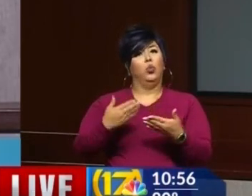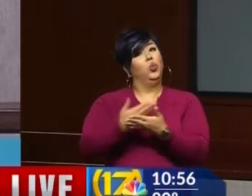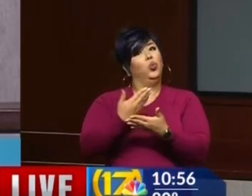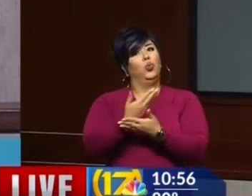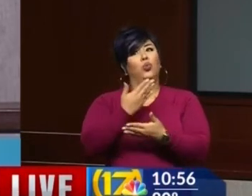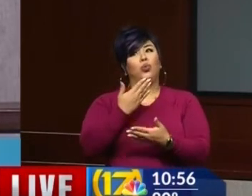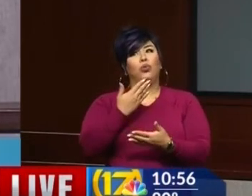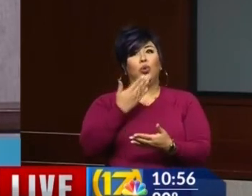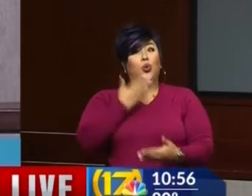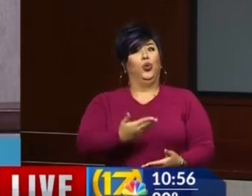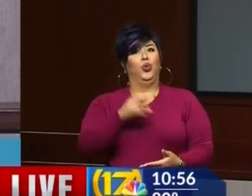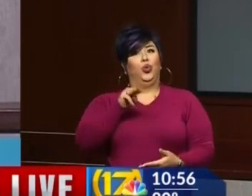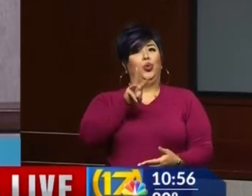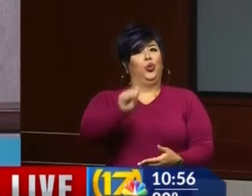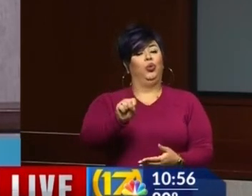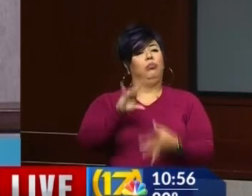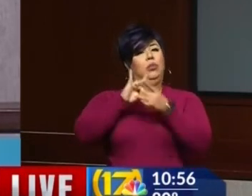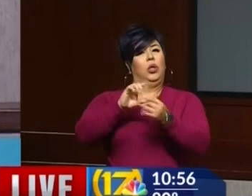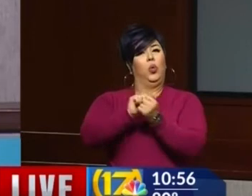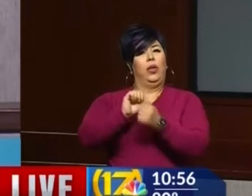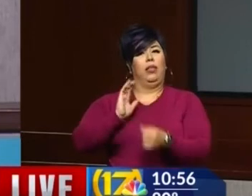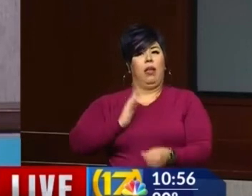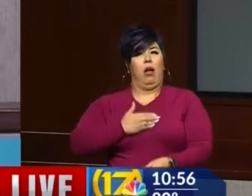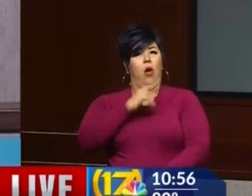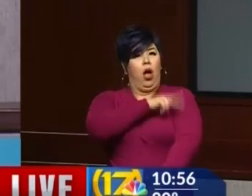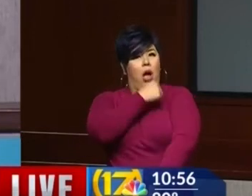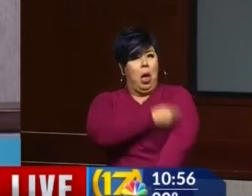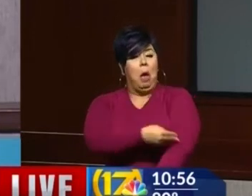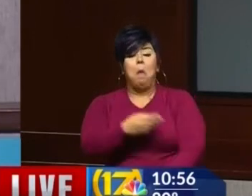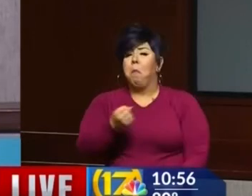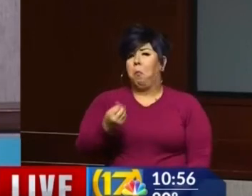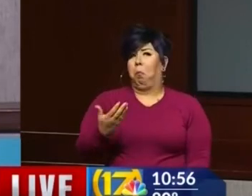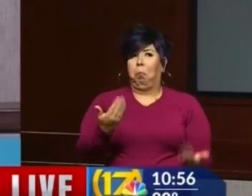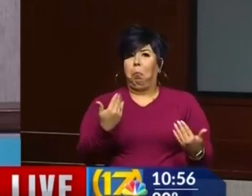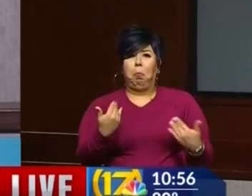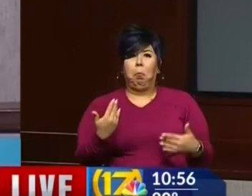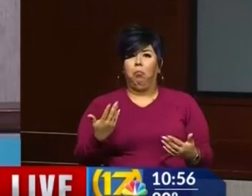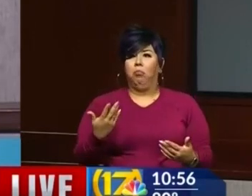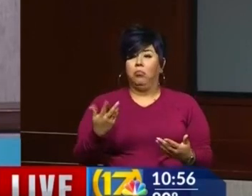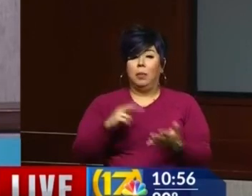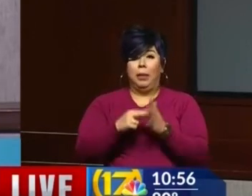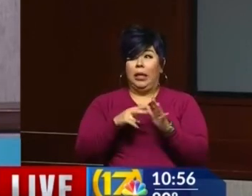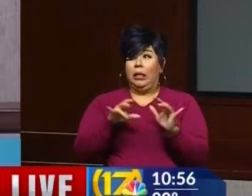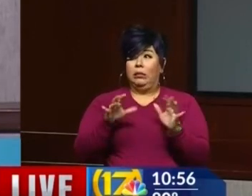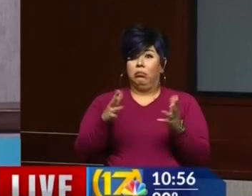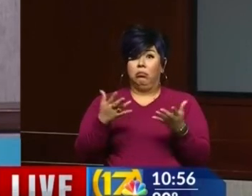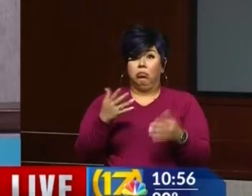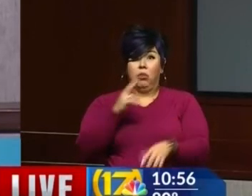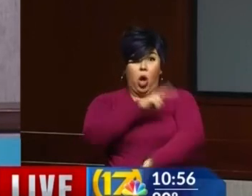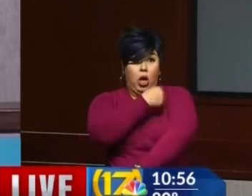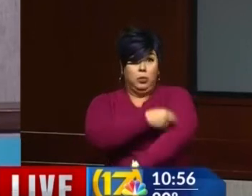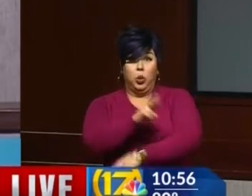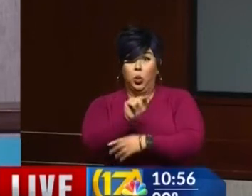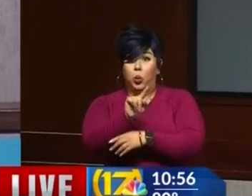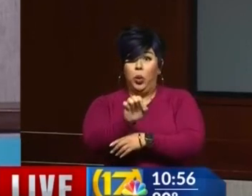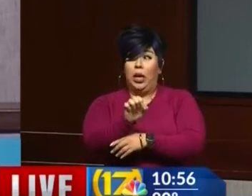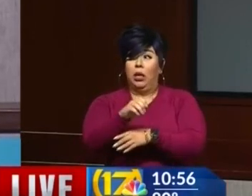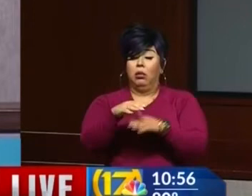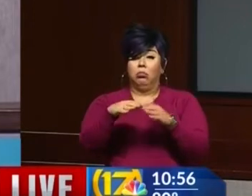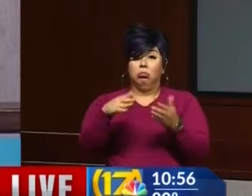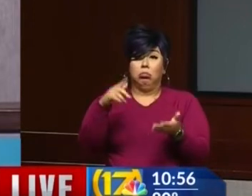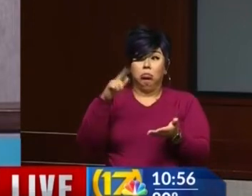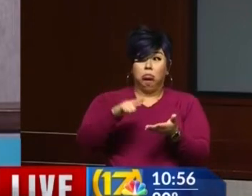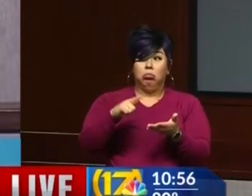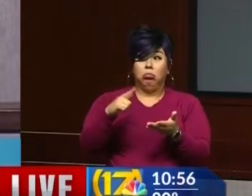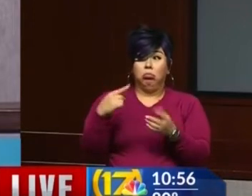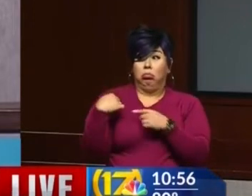ICU. Just checking in to see how that looks as of today, our hospital rates, and any updates with